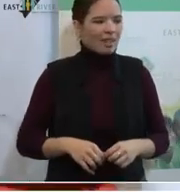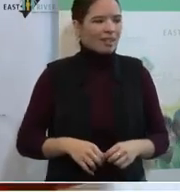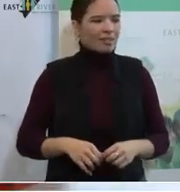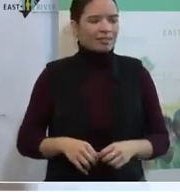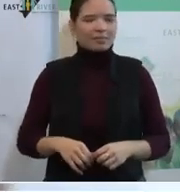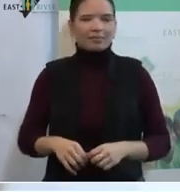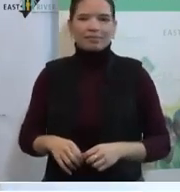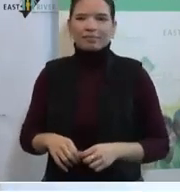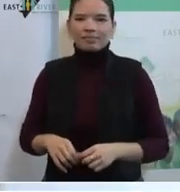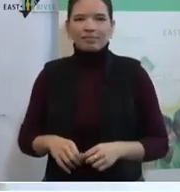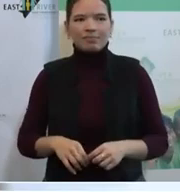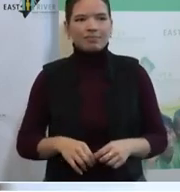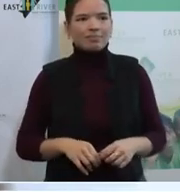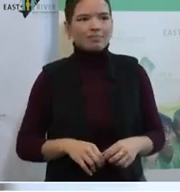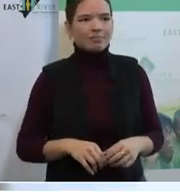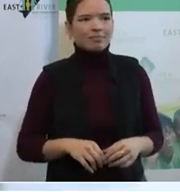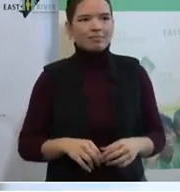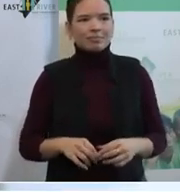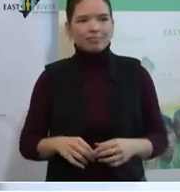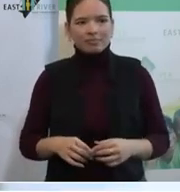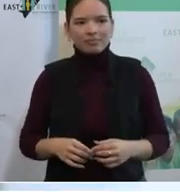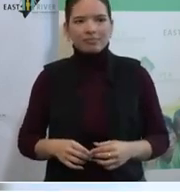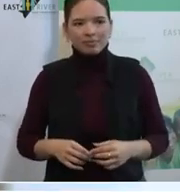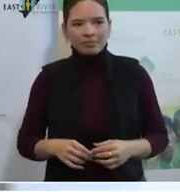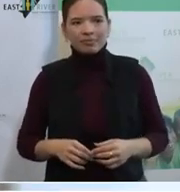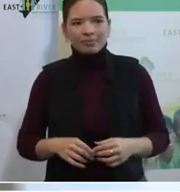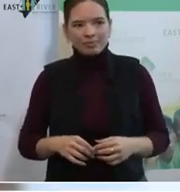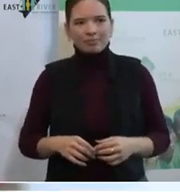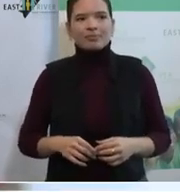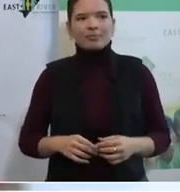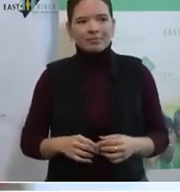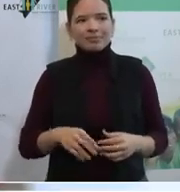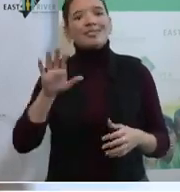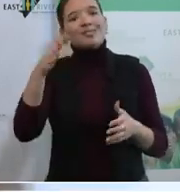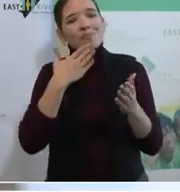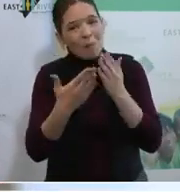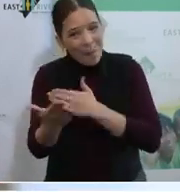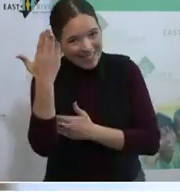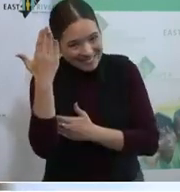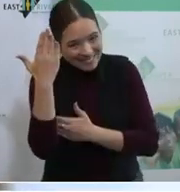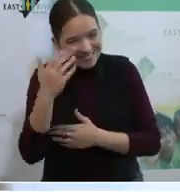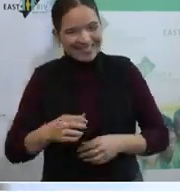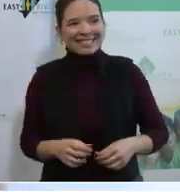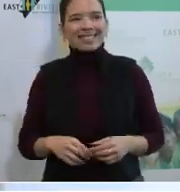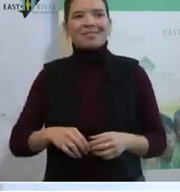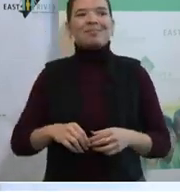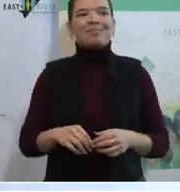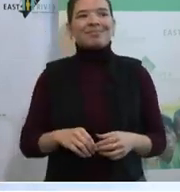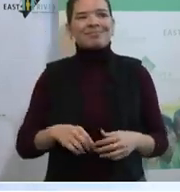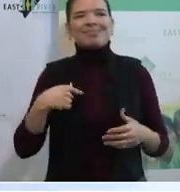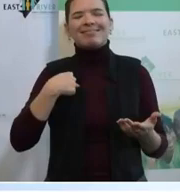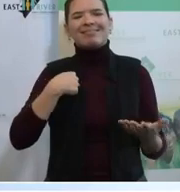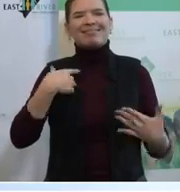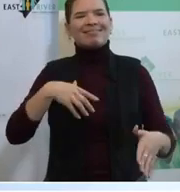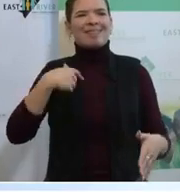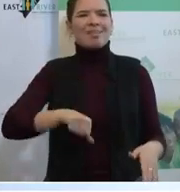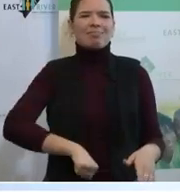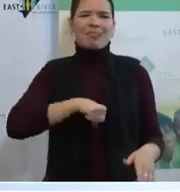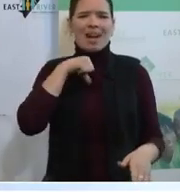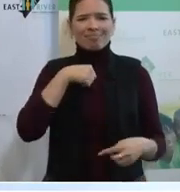Good morning. I am Carla Stewart. I'm a proud single mom. I'm a Ward 4